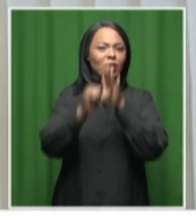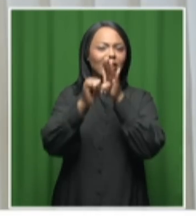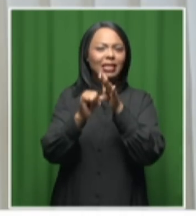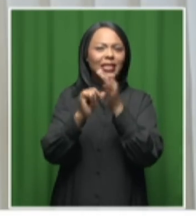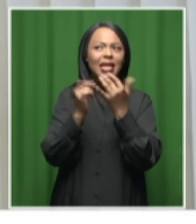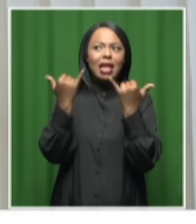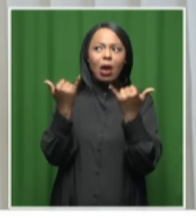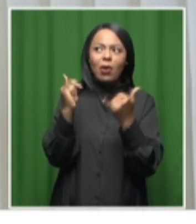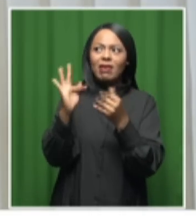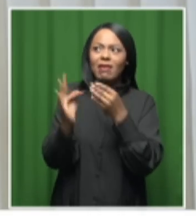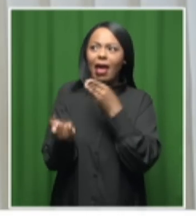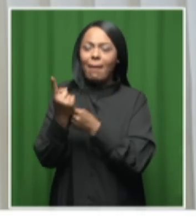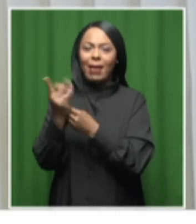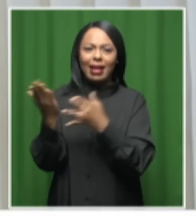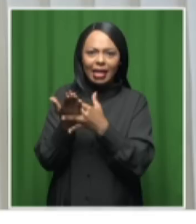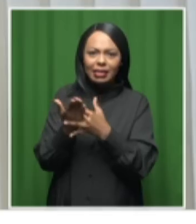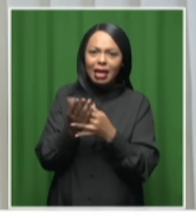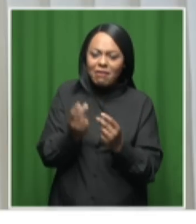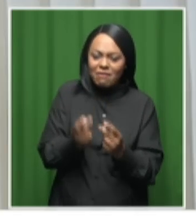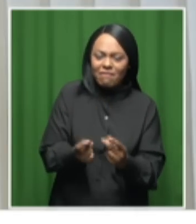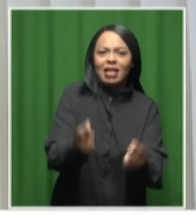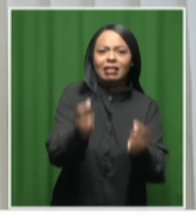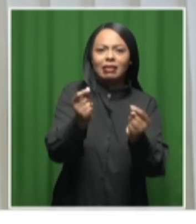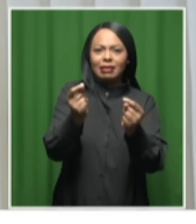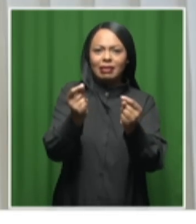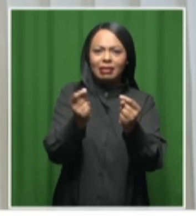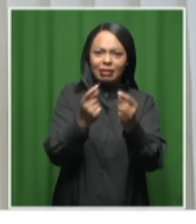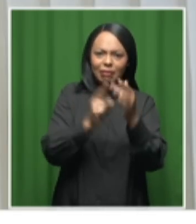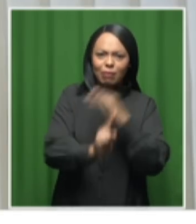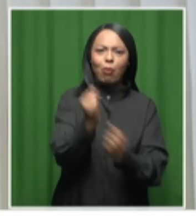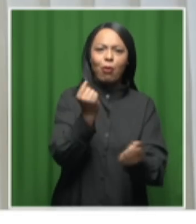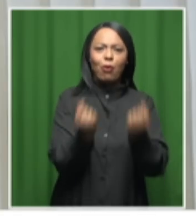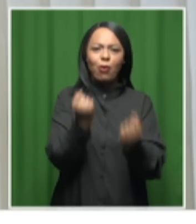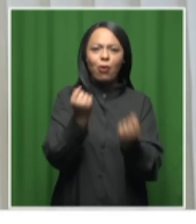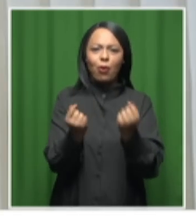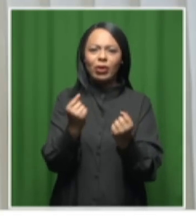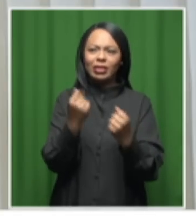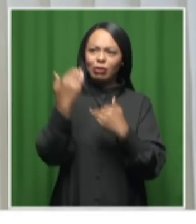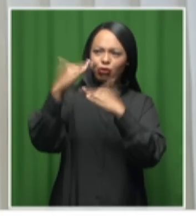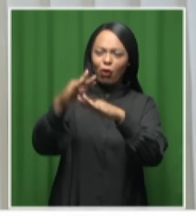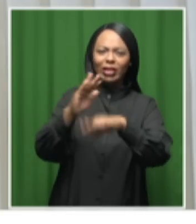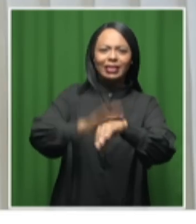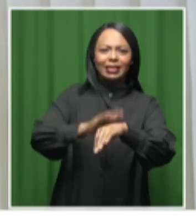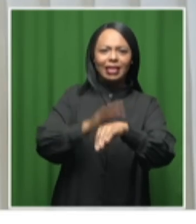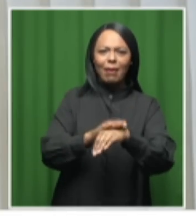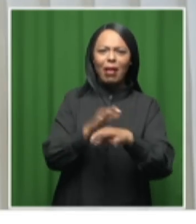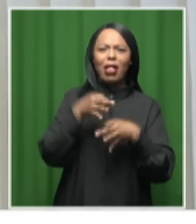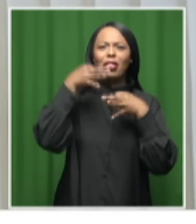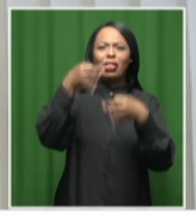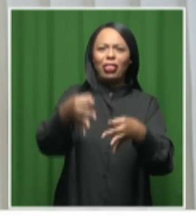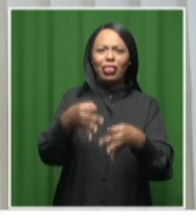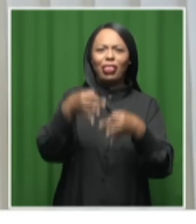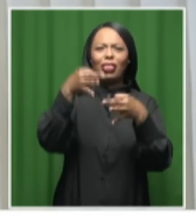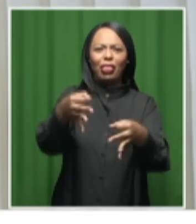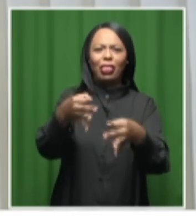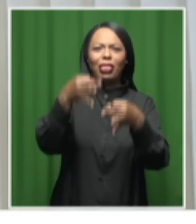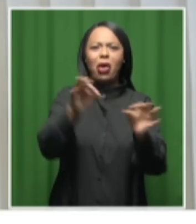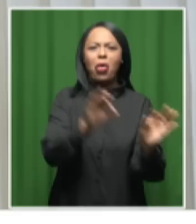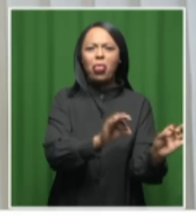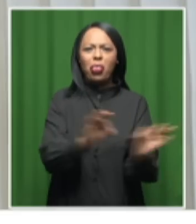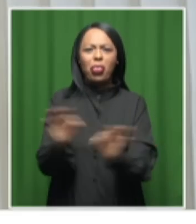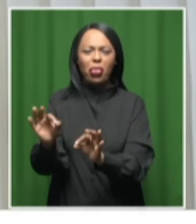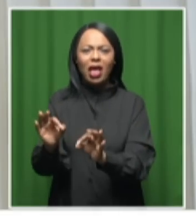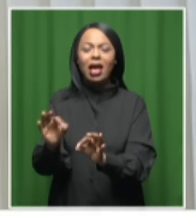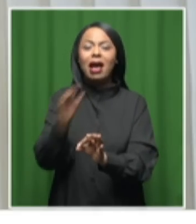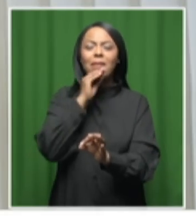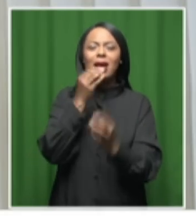should be discussed and a trial should start and end within the shortest amount of time. With all these delays which are taking place, it is going to